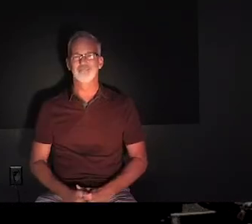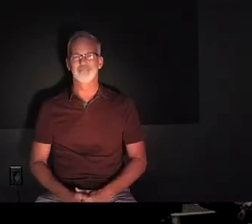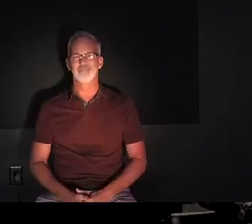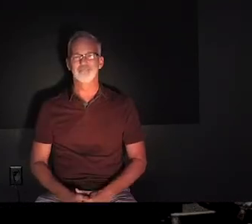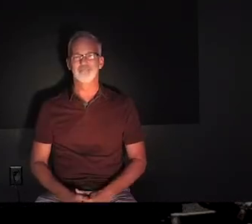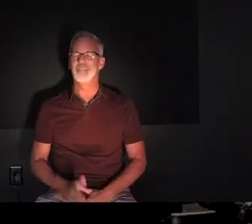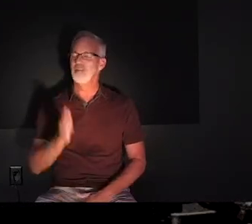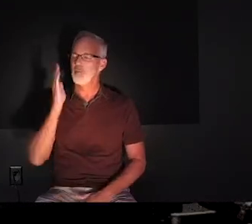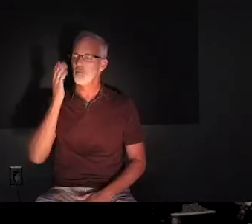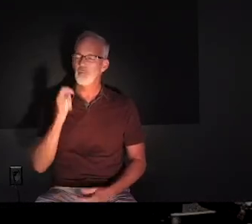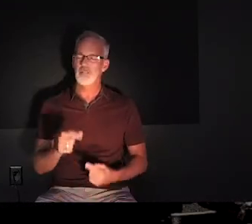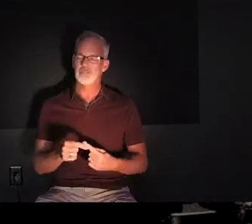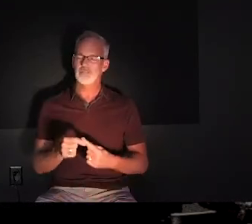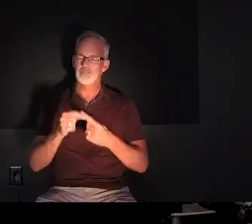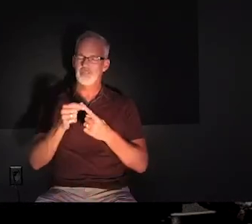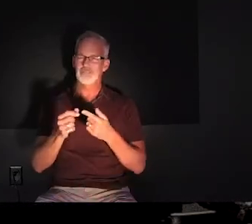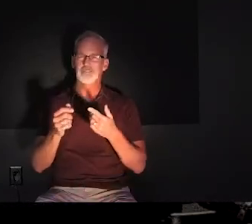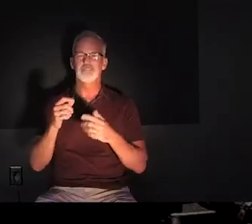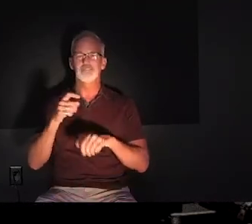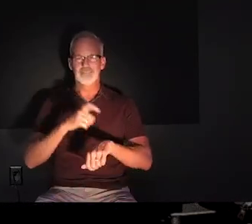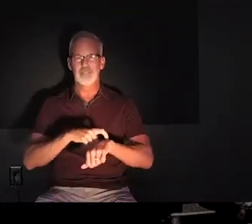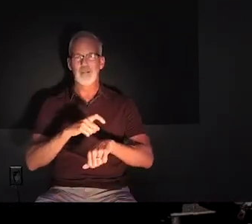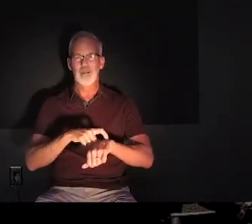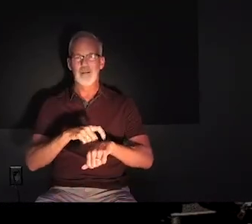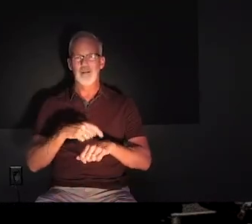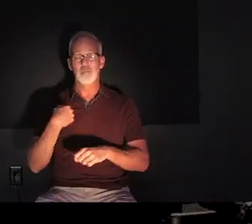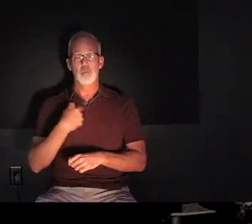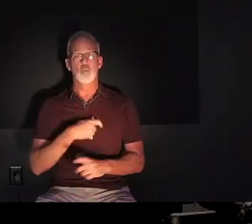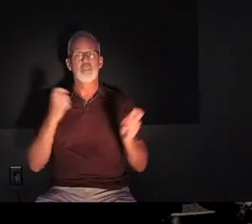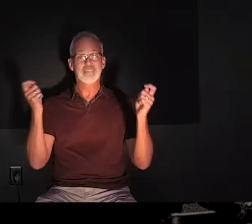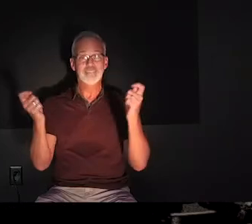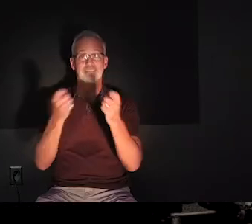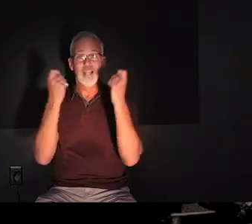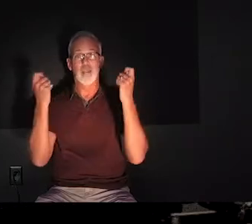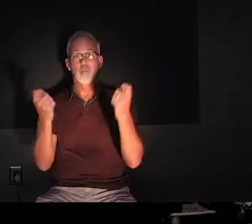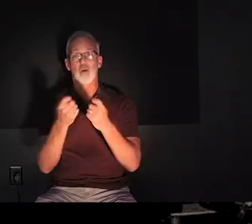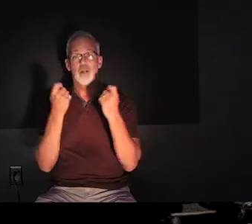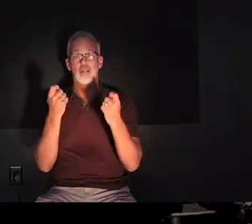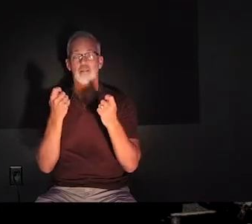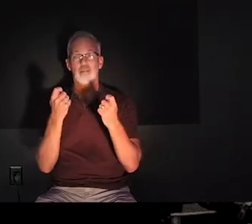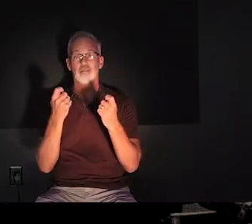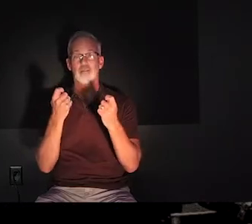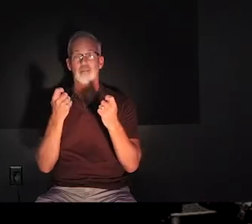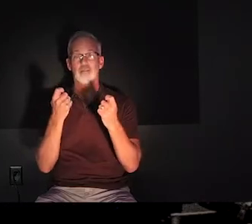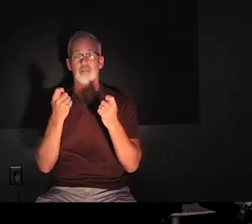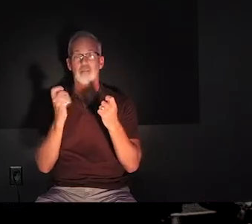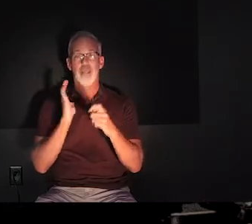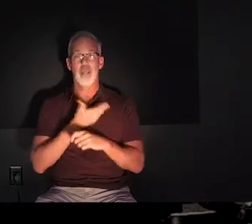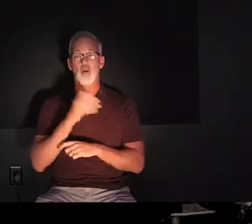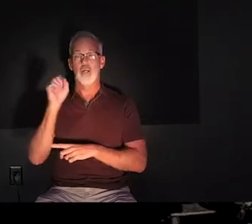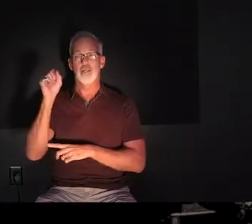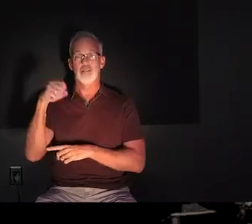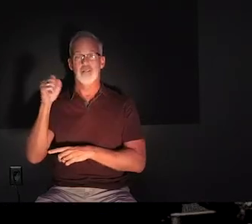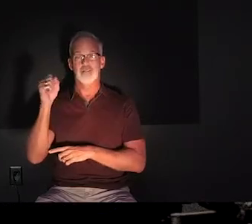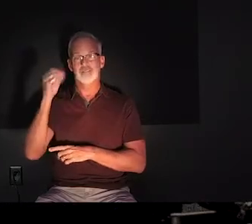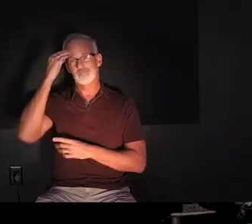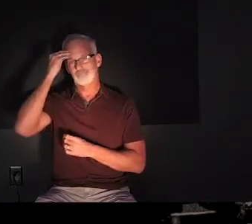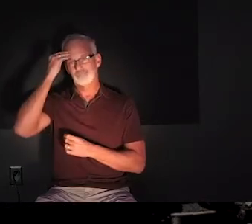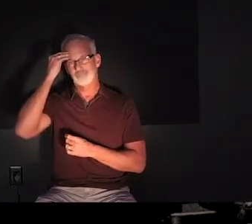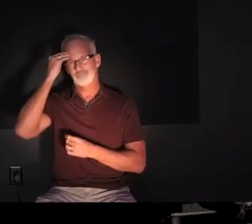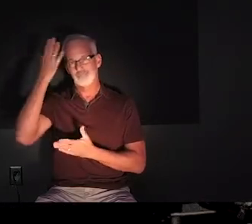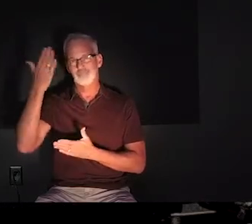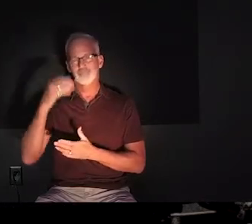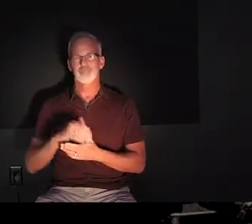because it's going to be a special night as we celebrate us saying yes